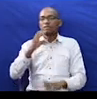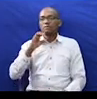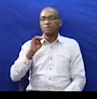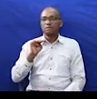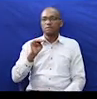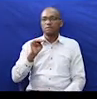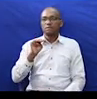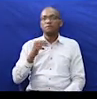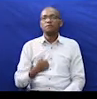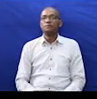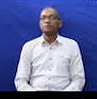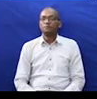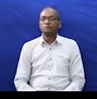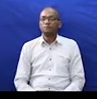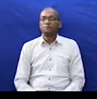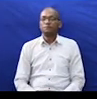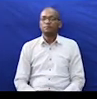And